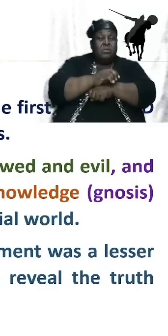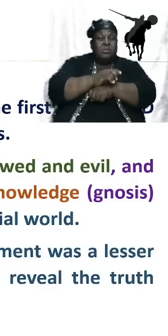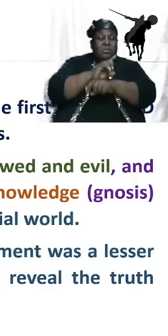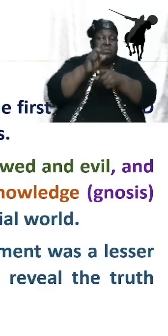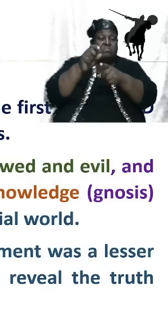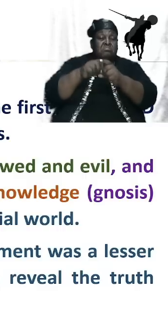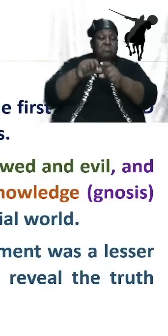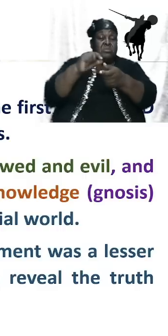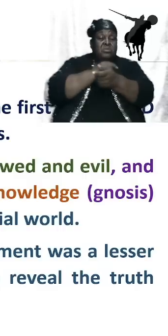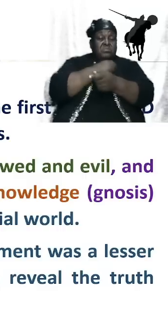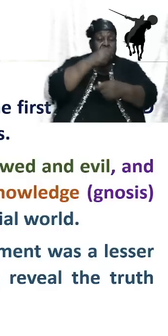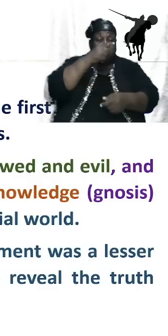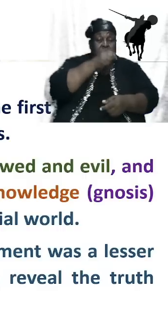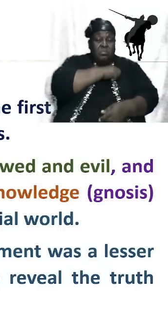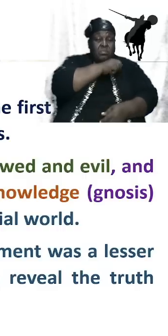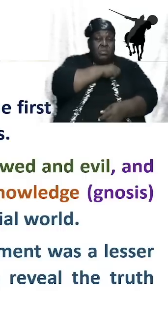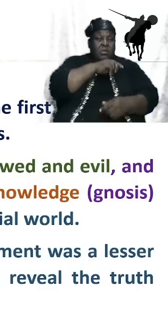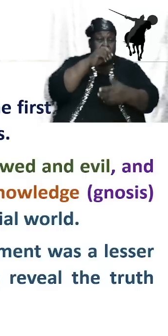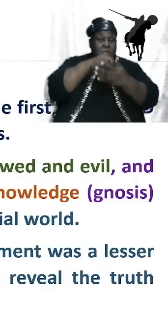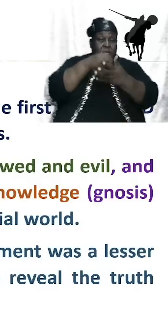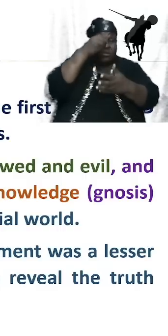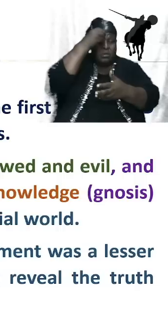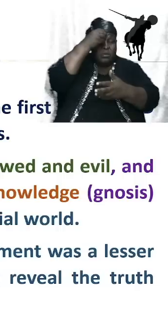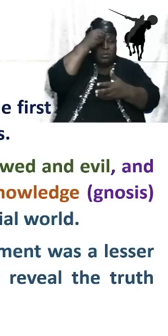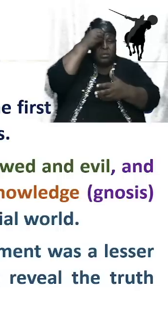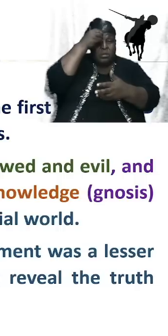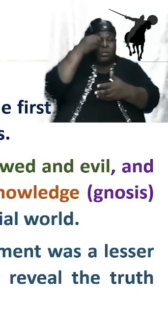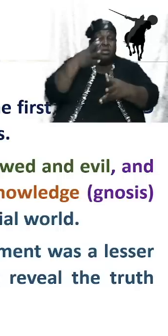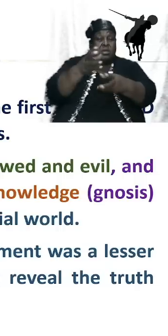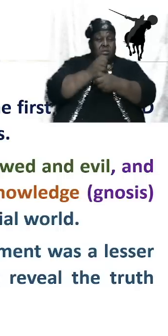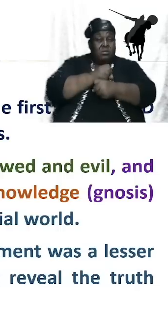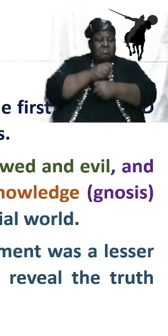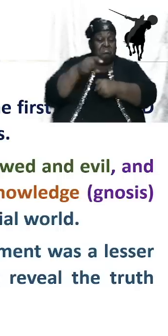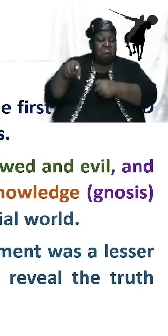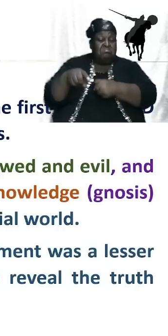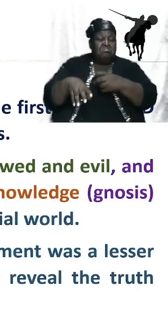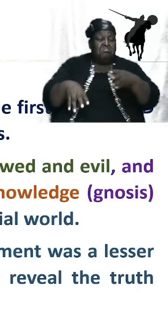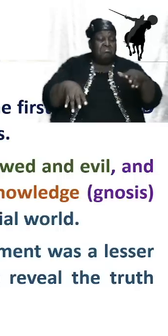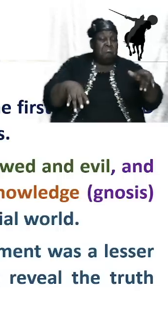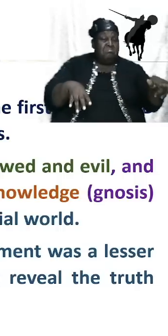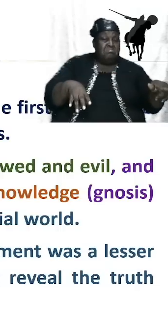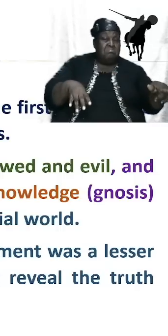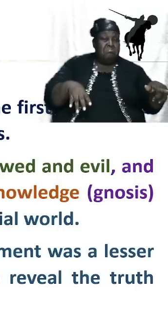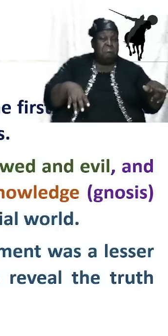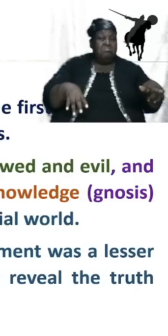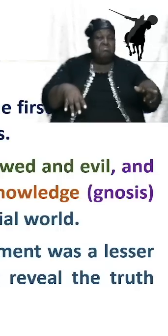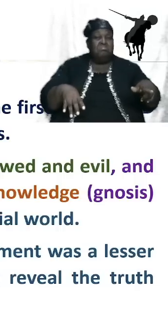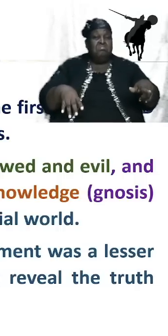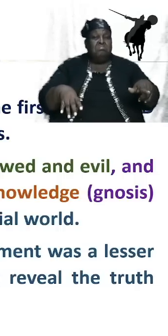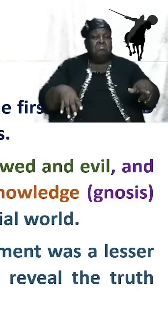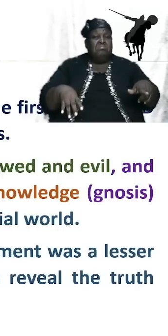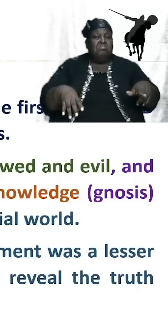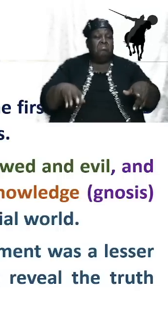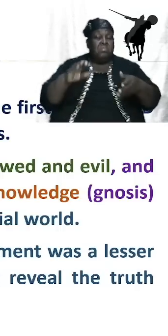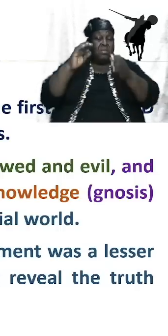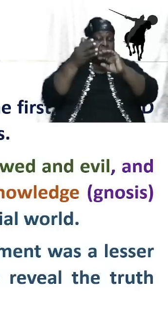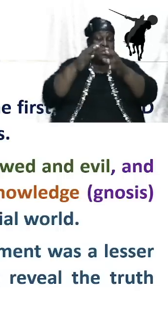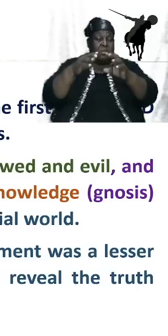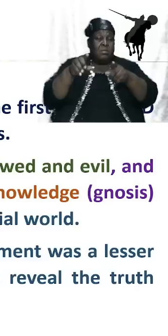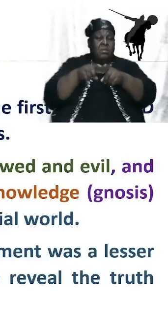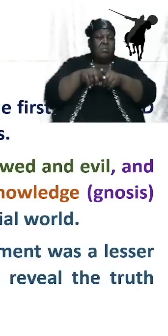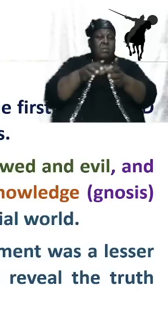start learning now that you can achieve this and that. And you can become like Jesus, in the sense